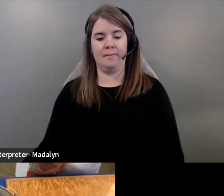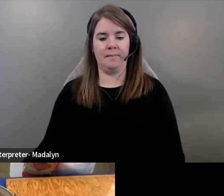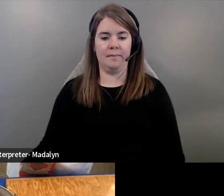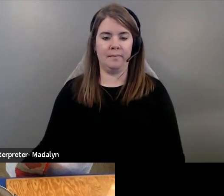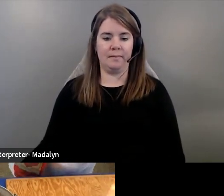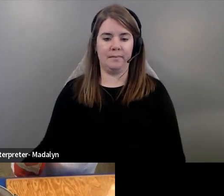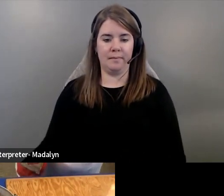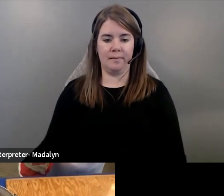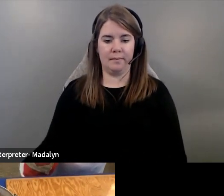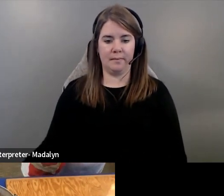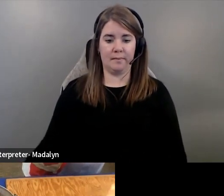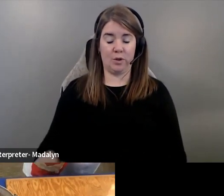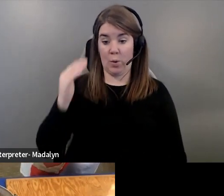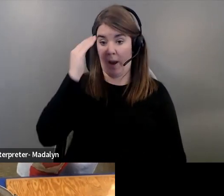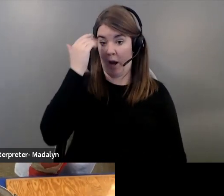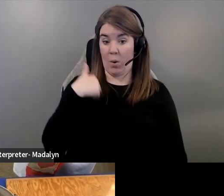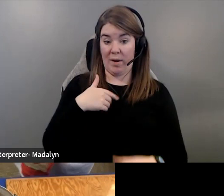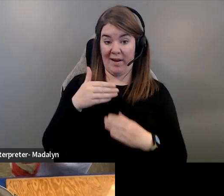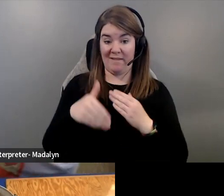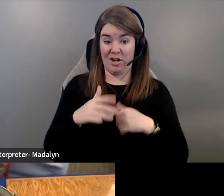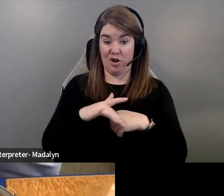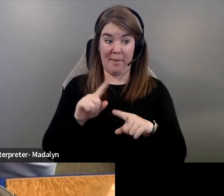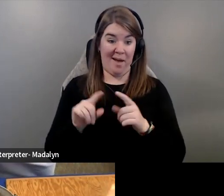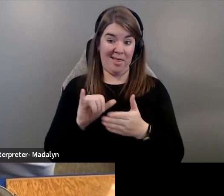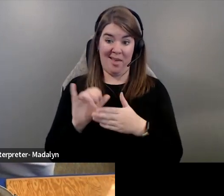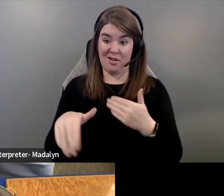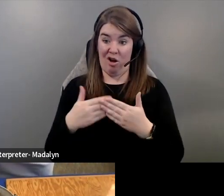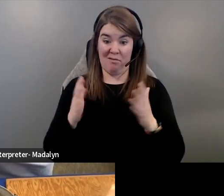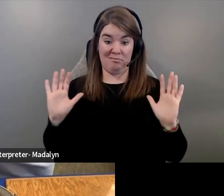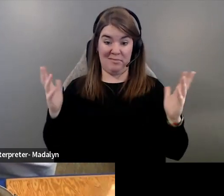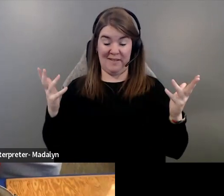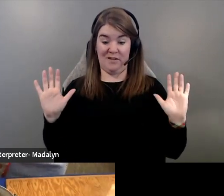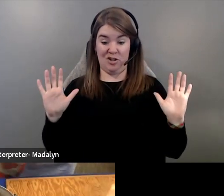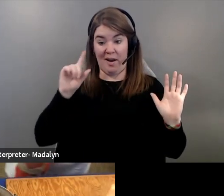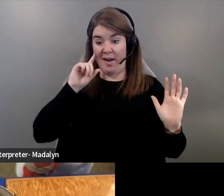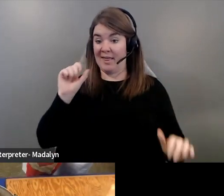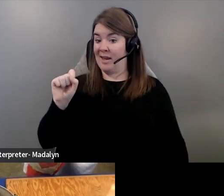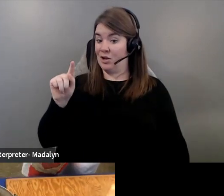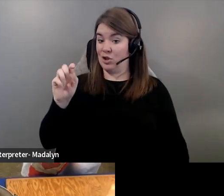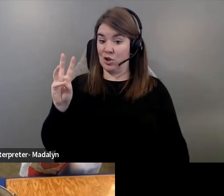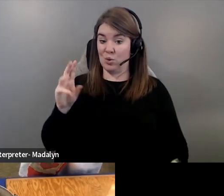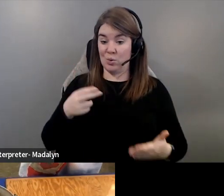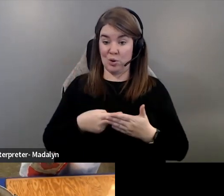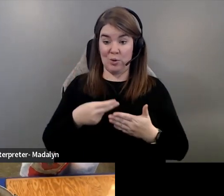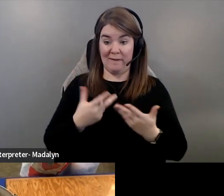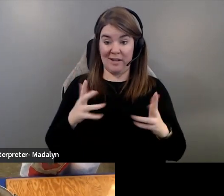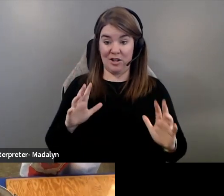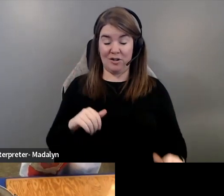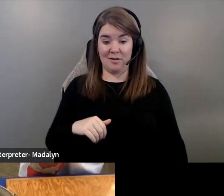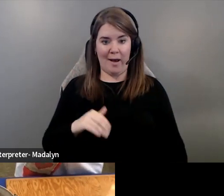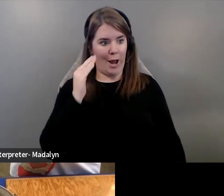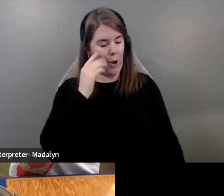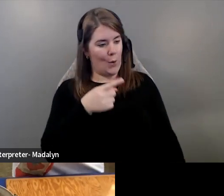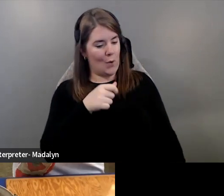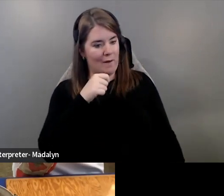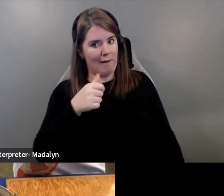So I know we got done early, but that's about all I have. I think my stew's all finished. I know you haven't even hit